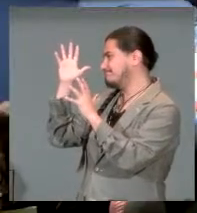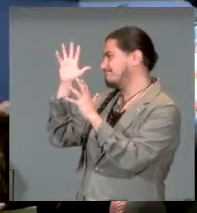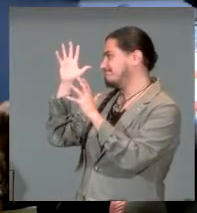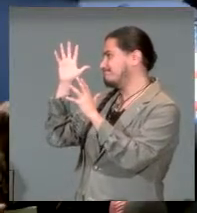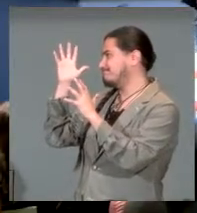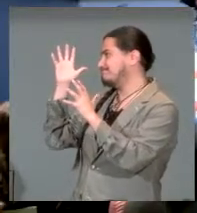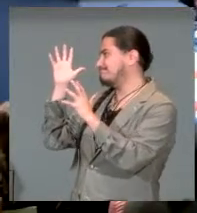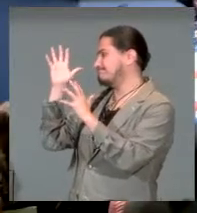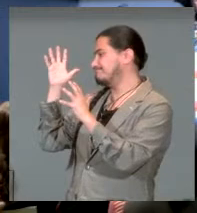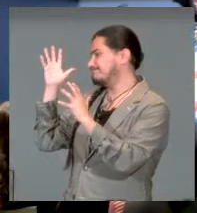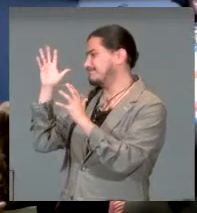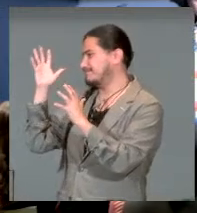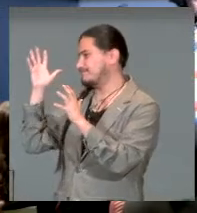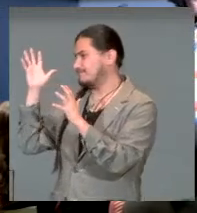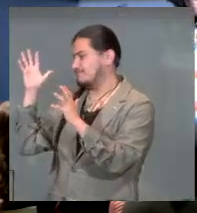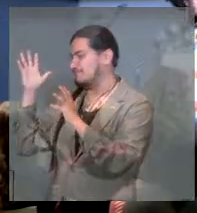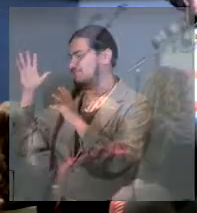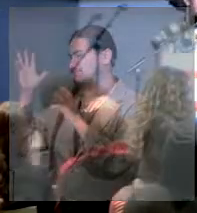thank you.